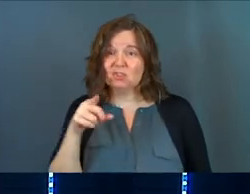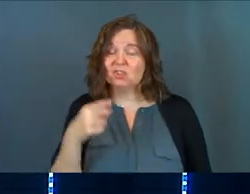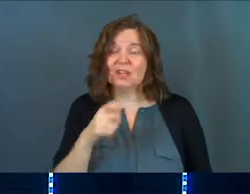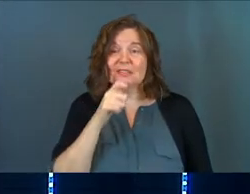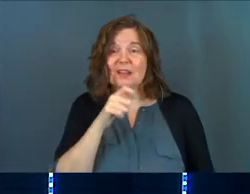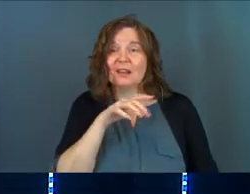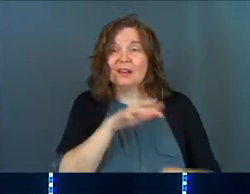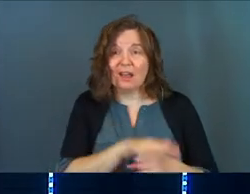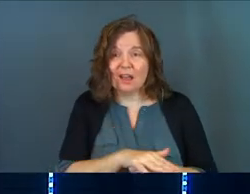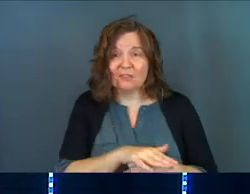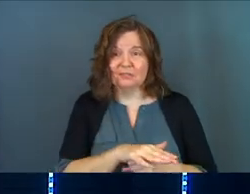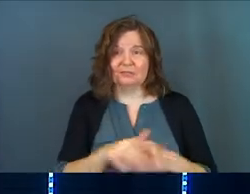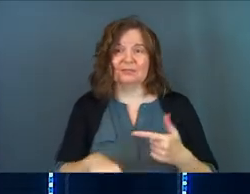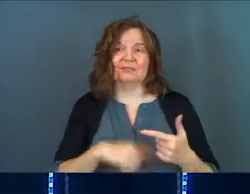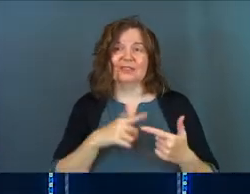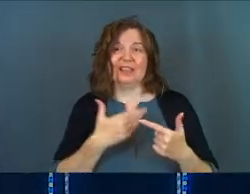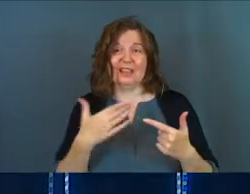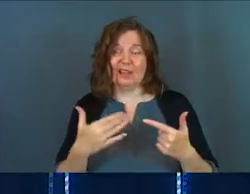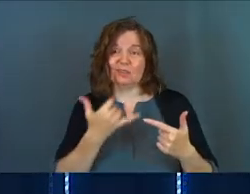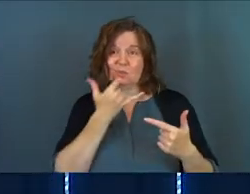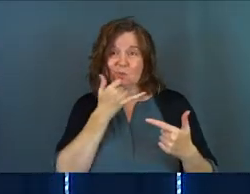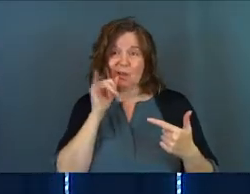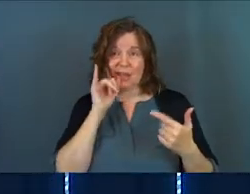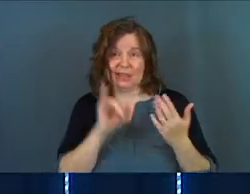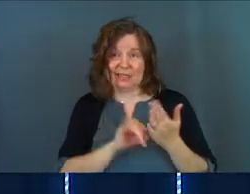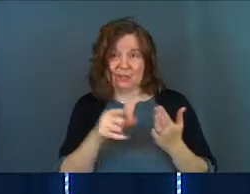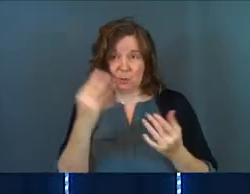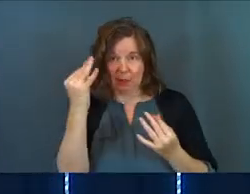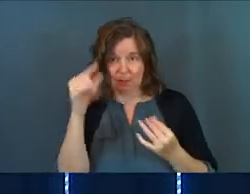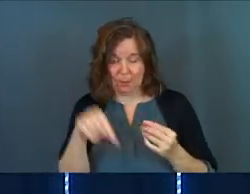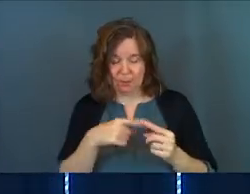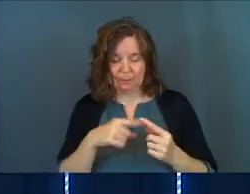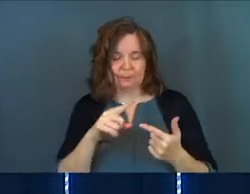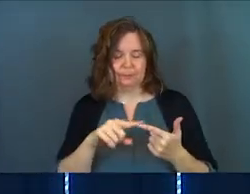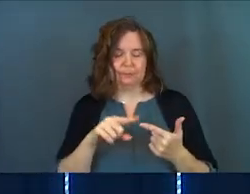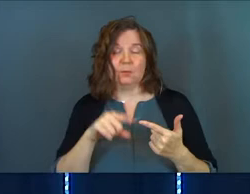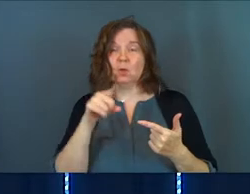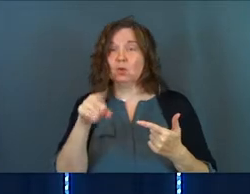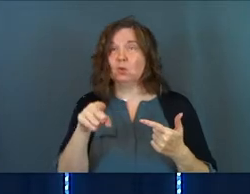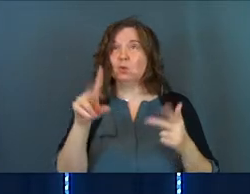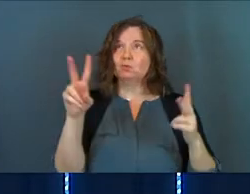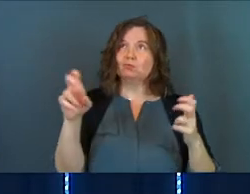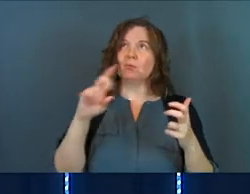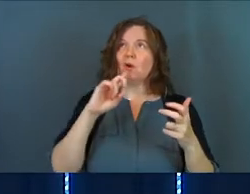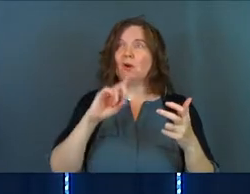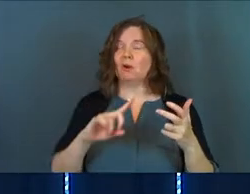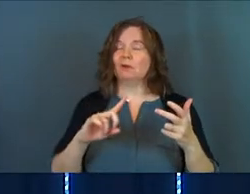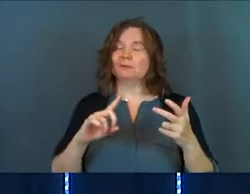just not enough. Here's the next identity that I need you to think about. You are